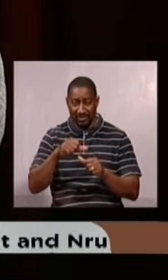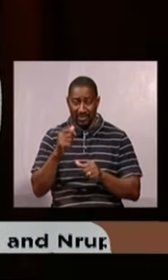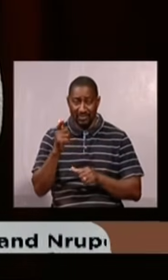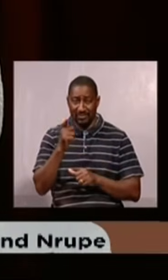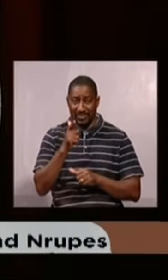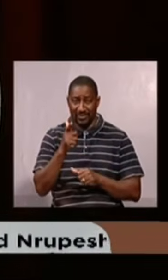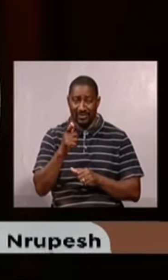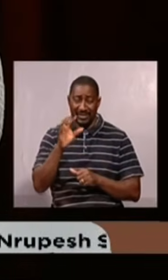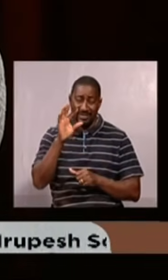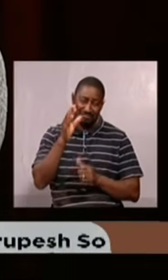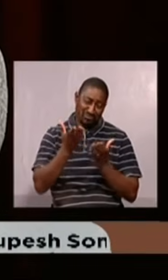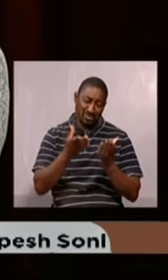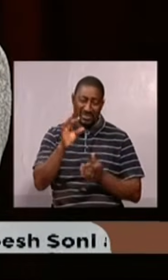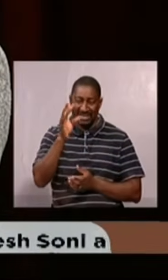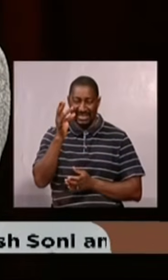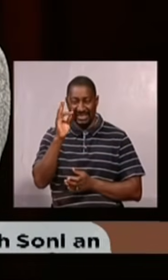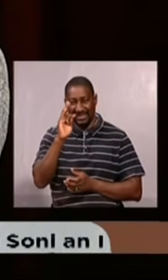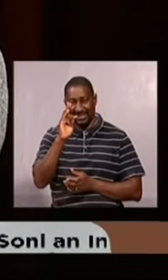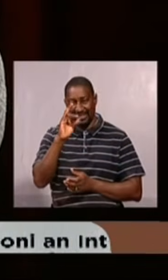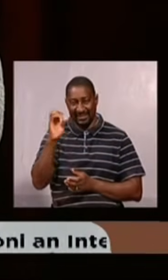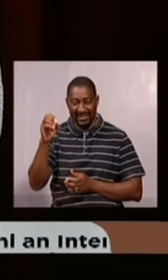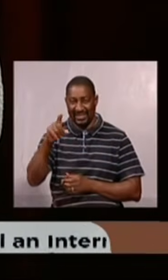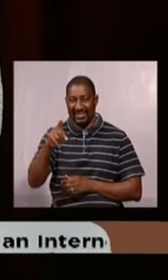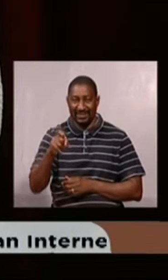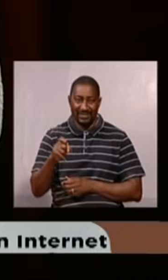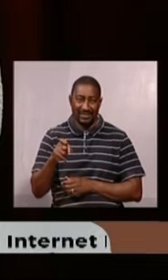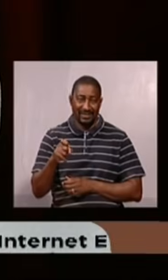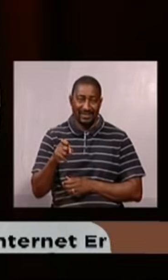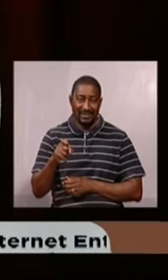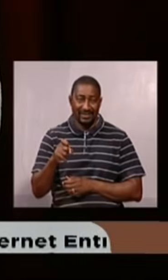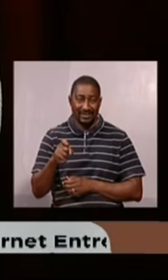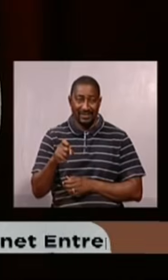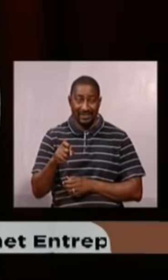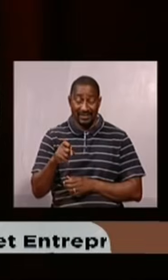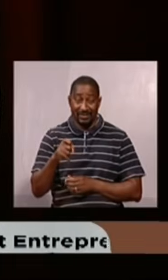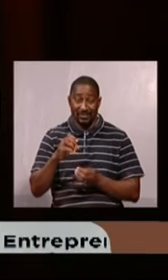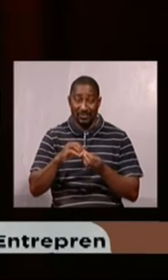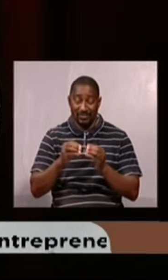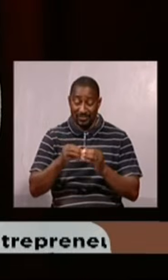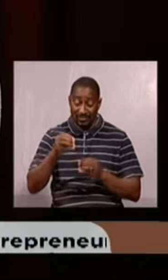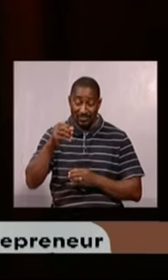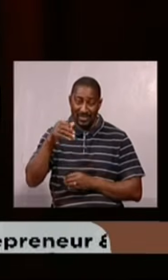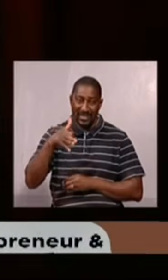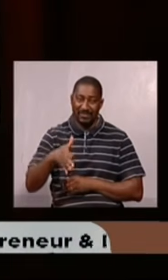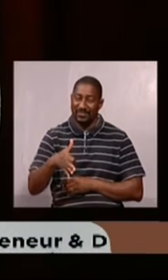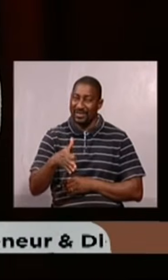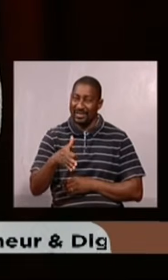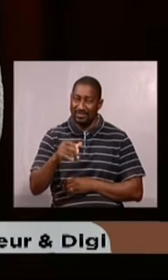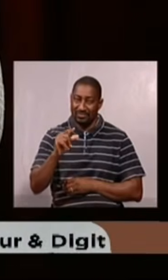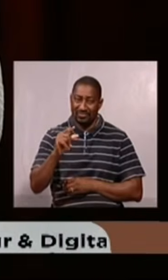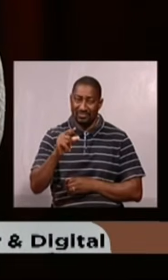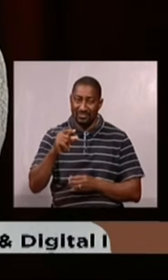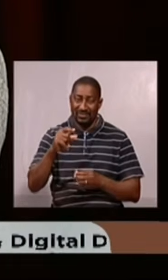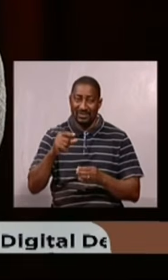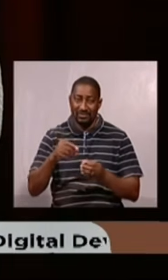800,000 or 750,000 on Facebook is still smaller than almost 1.5 million numbers in Namibia registered on WhatsApp. And everybody has an option